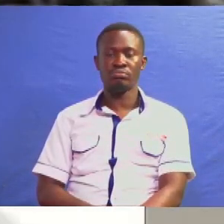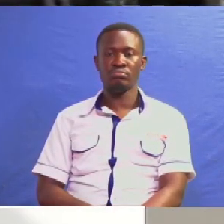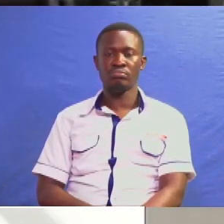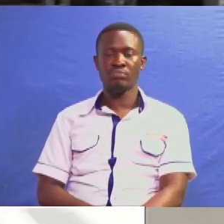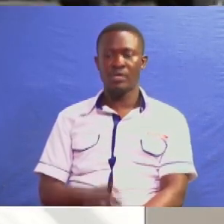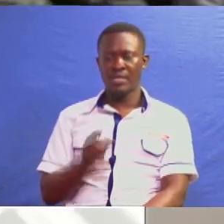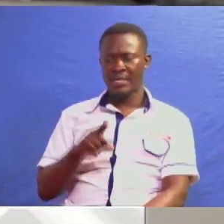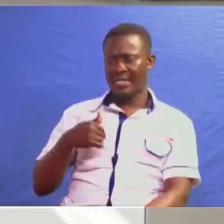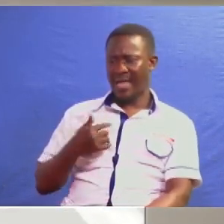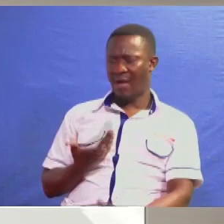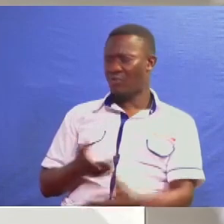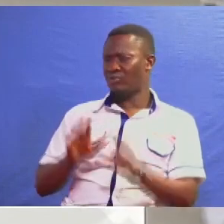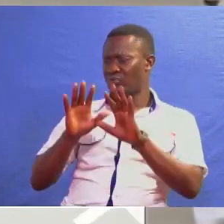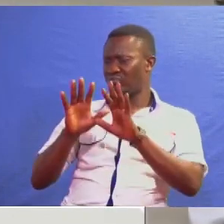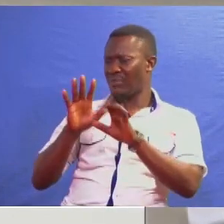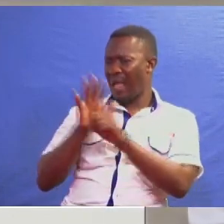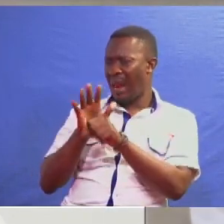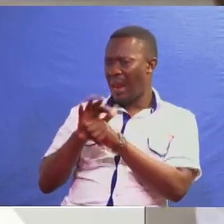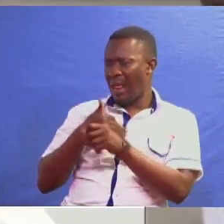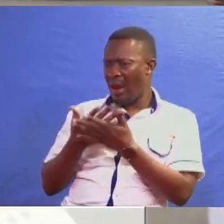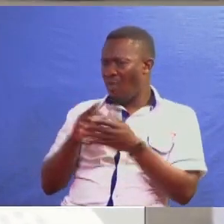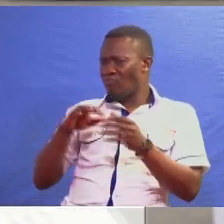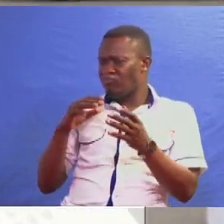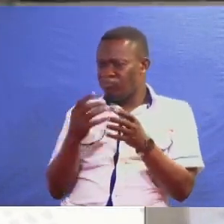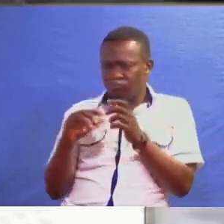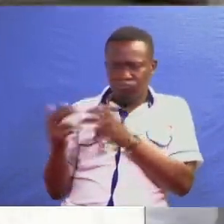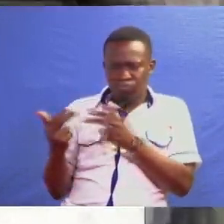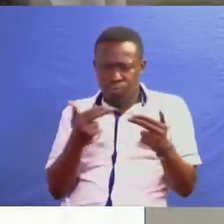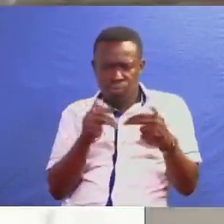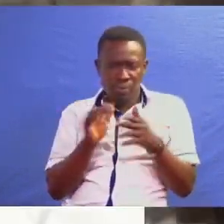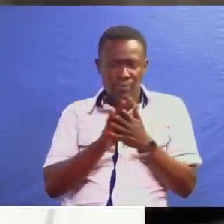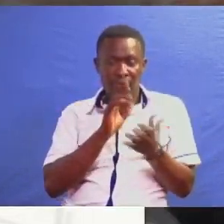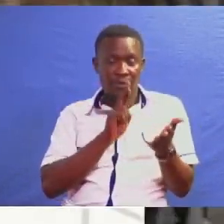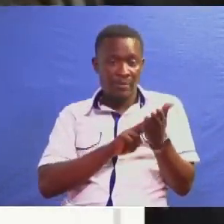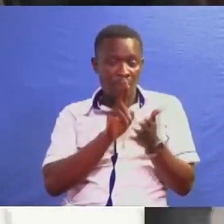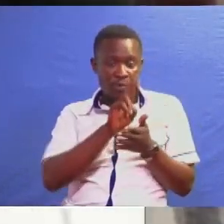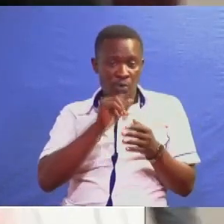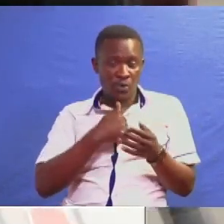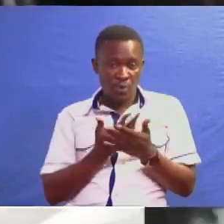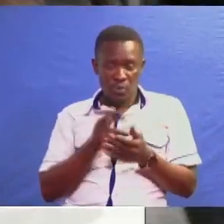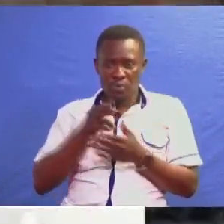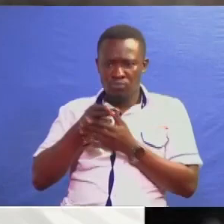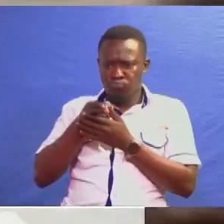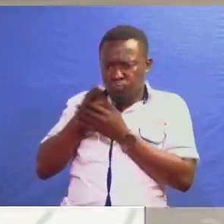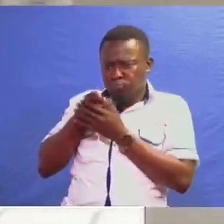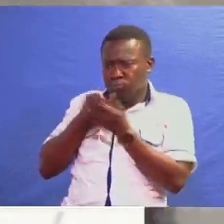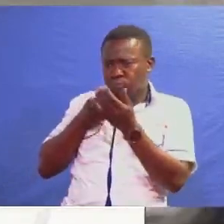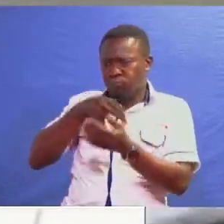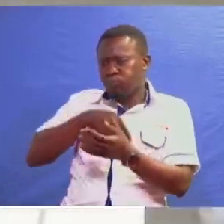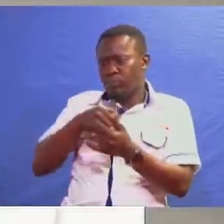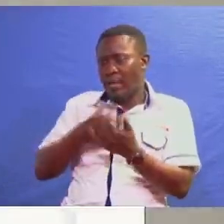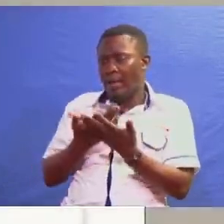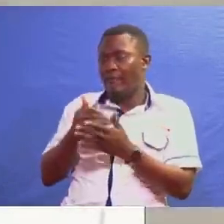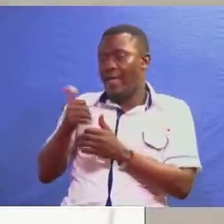There was, however, significant commotion at the business district, with reports of police using live bullets and rubber bullets,